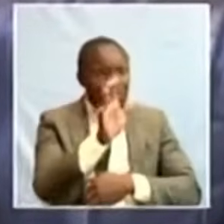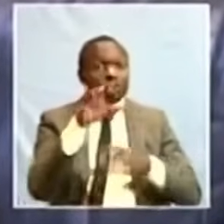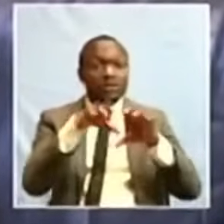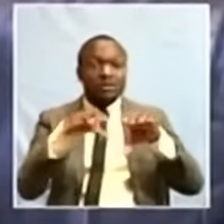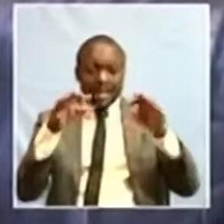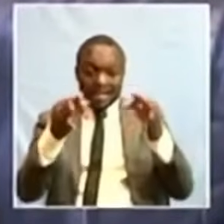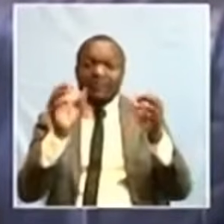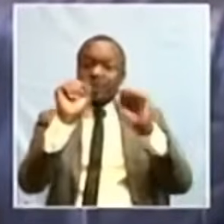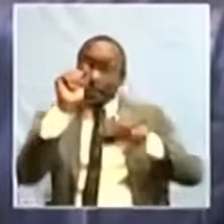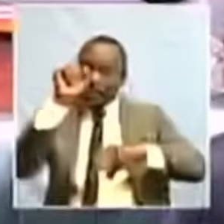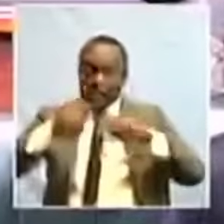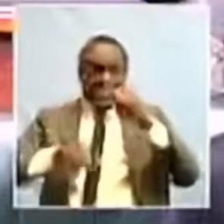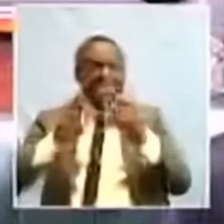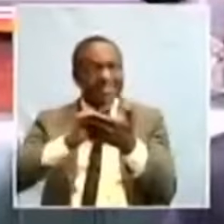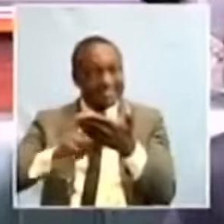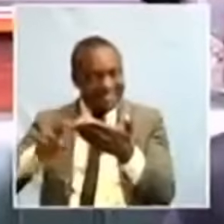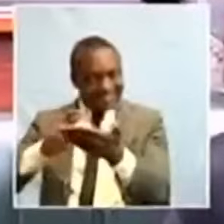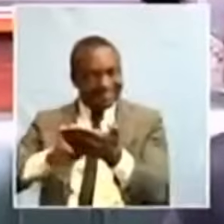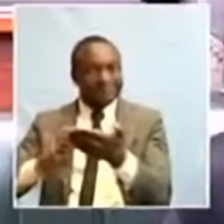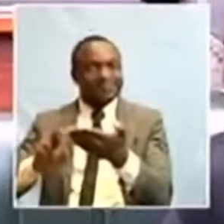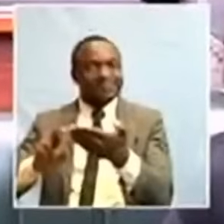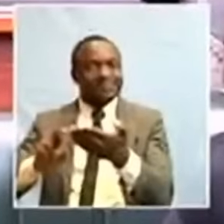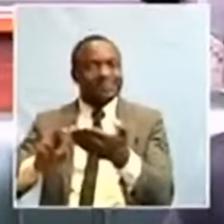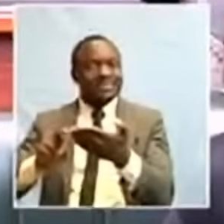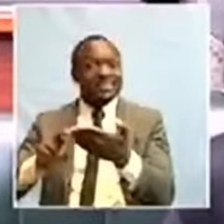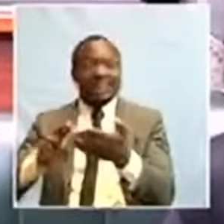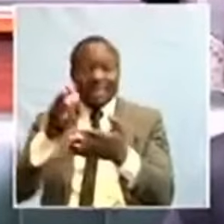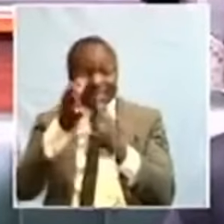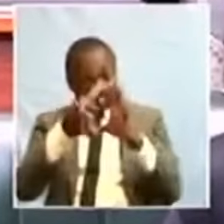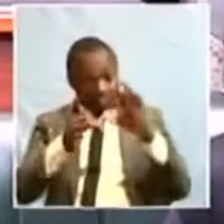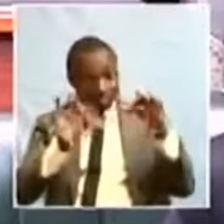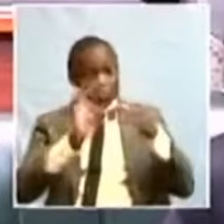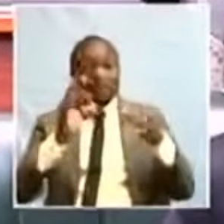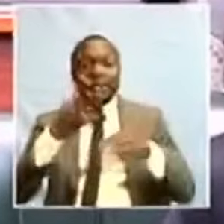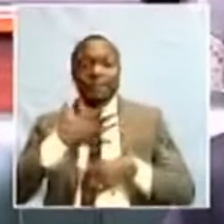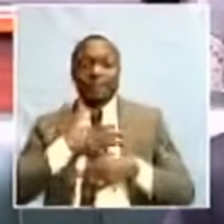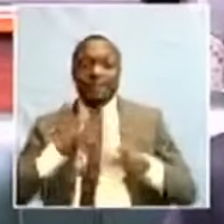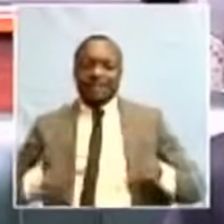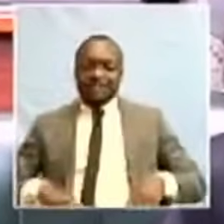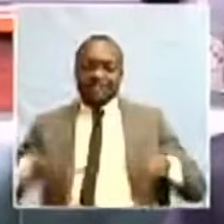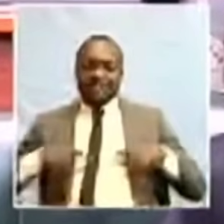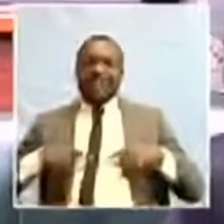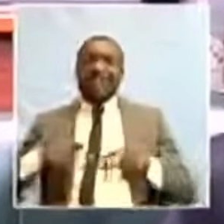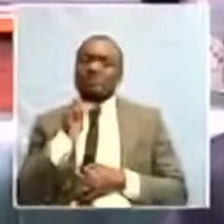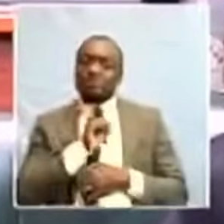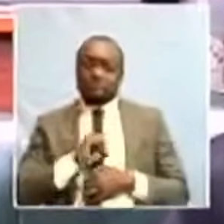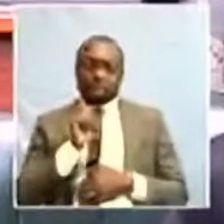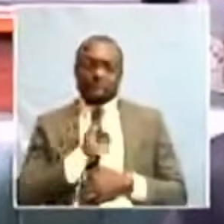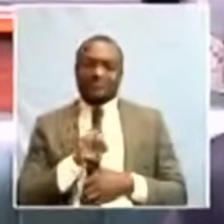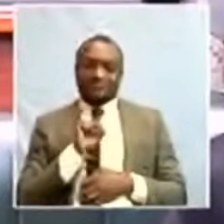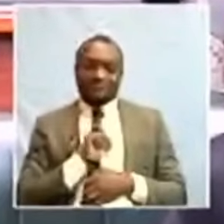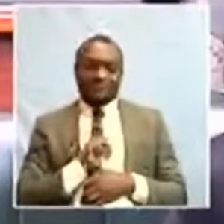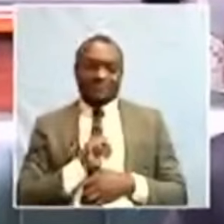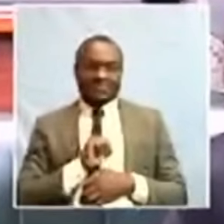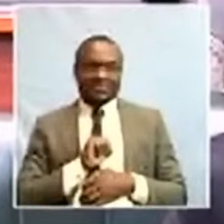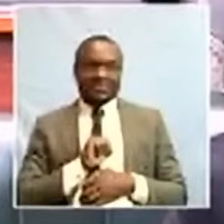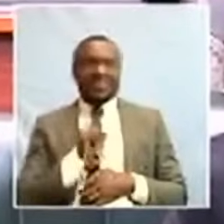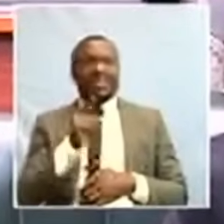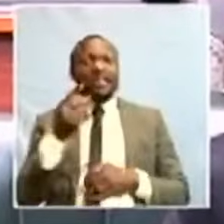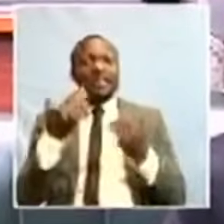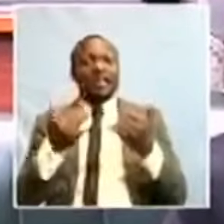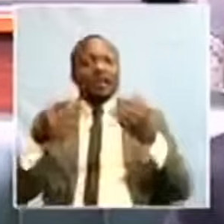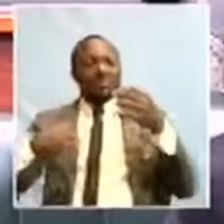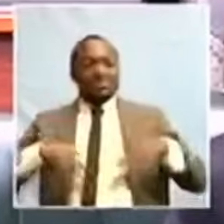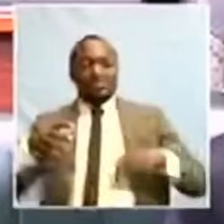if you can't read it. It is the story of my life. Oh, sorry, I'm taking too long. I know he is now complaining.